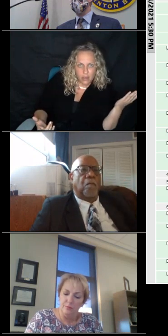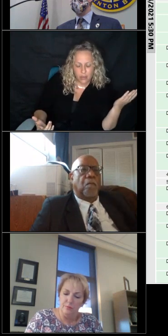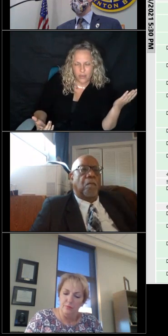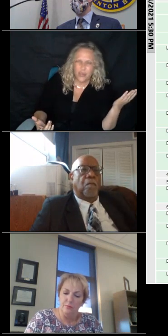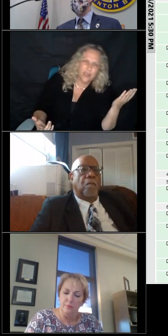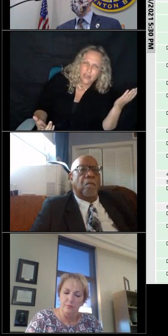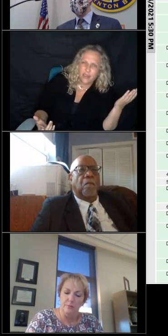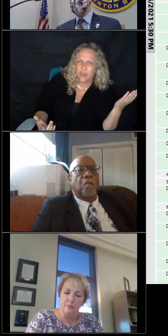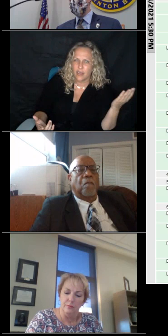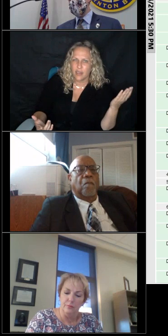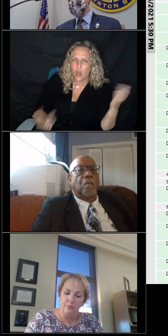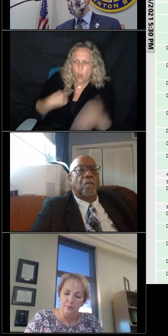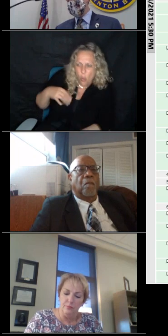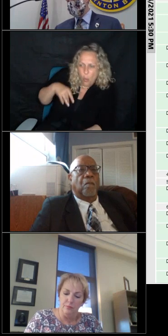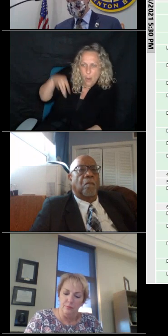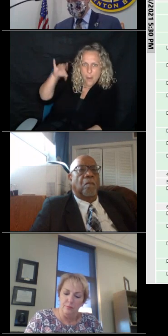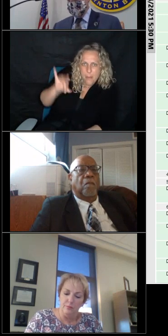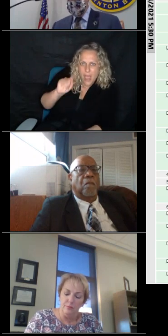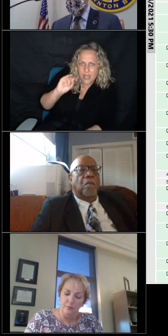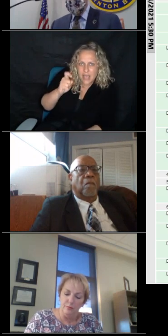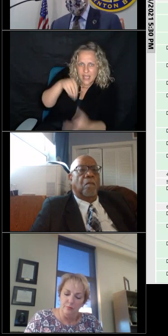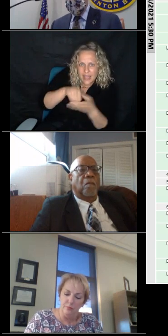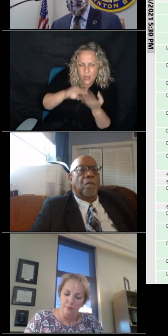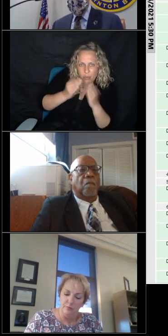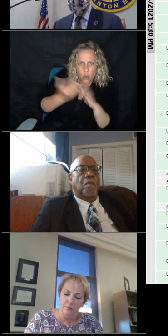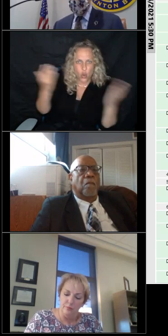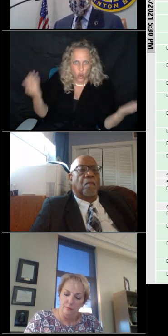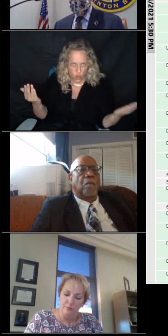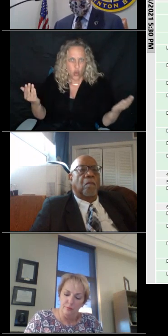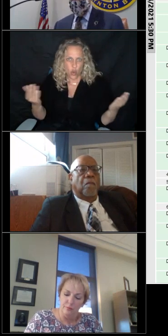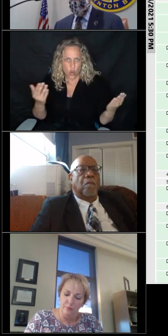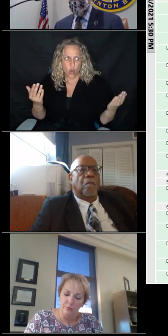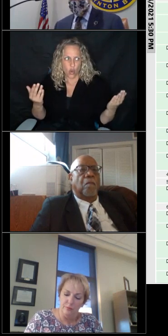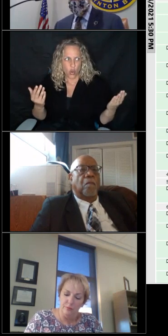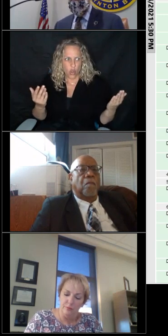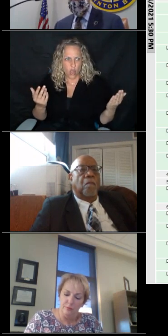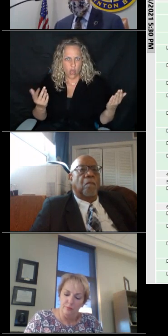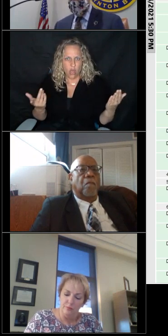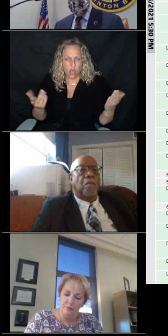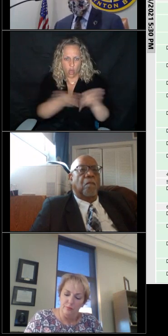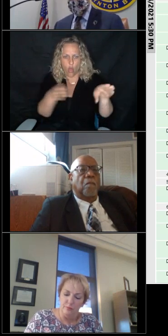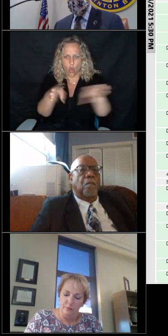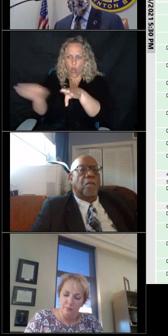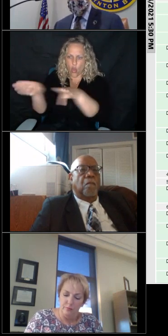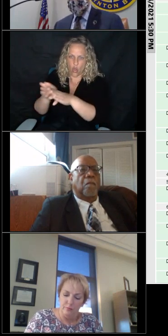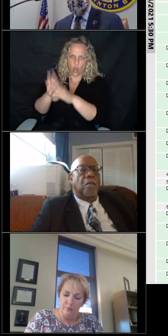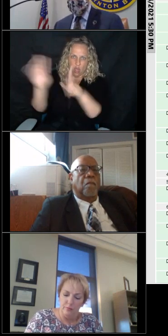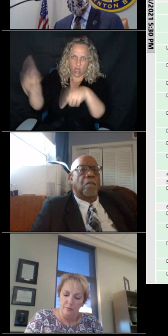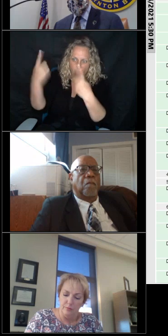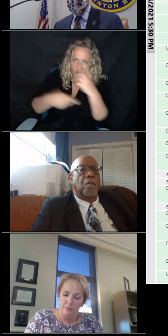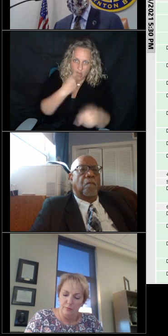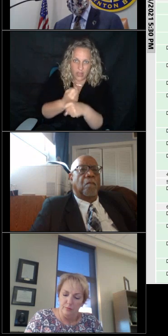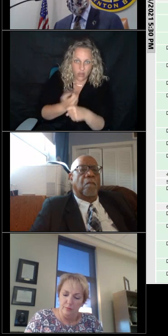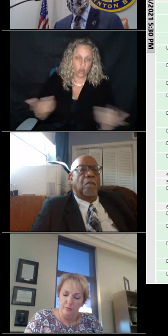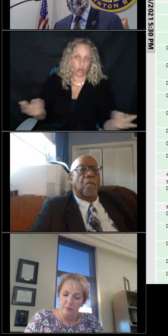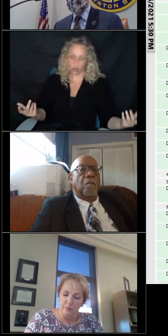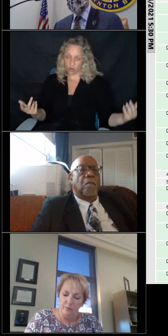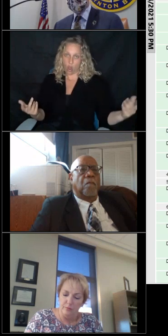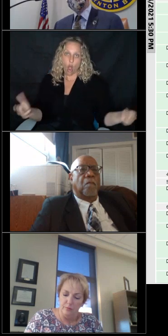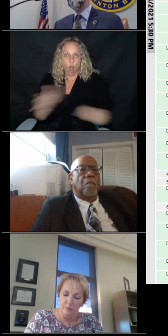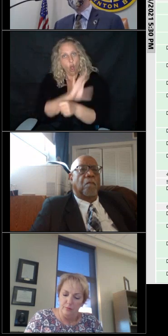We paying taxes in a community that a center that had been closed down to us for a year. A